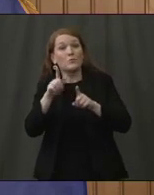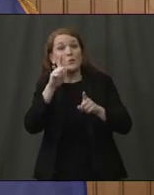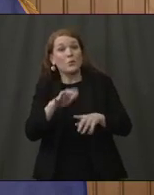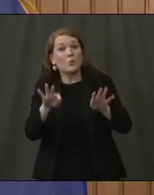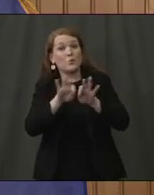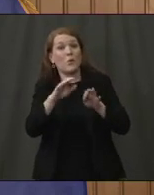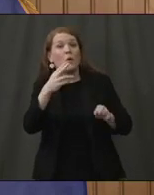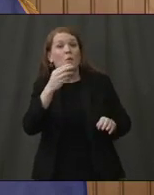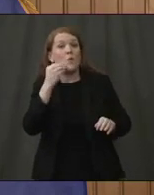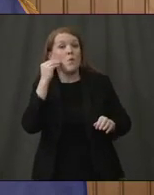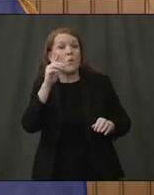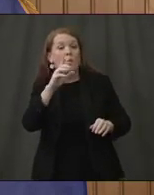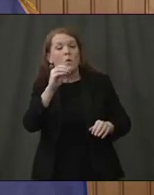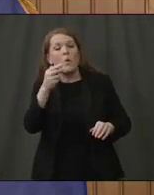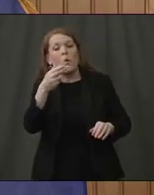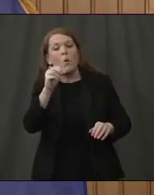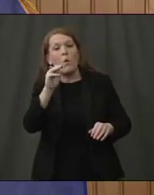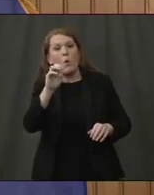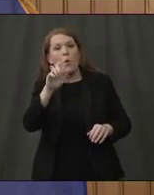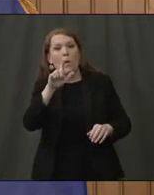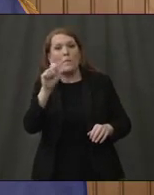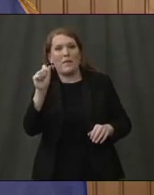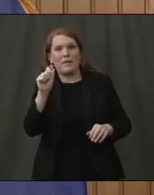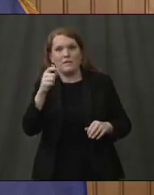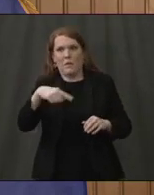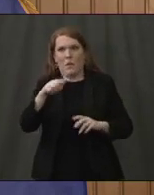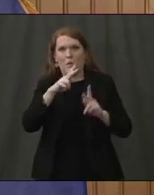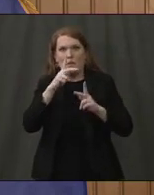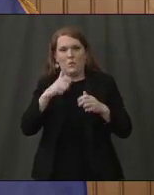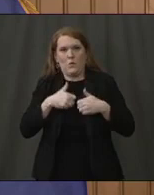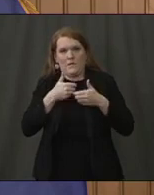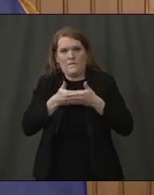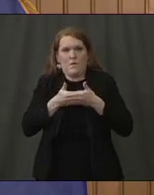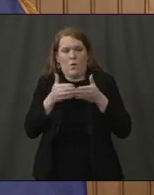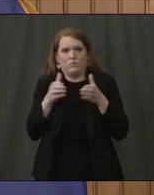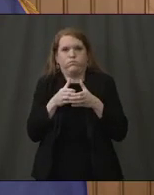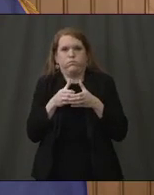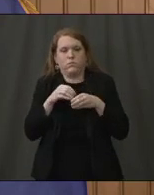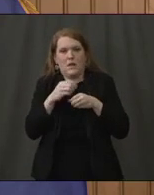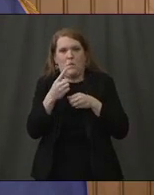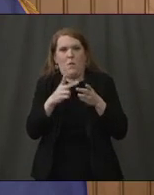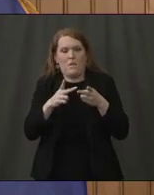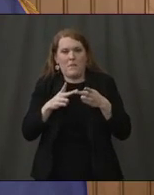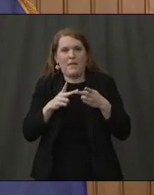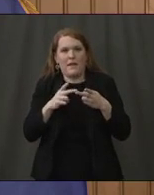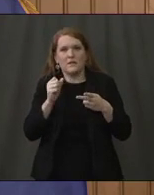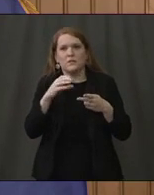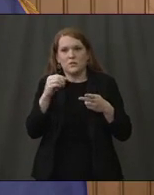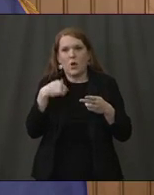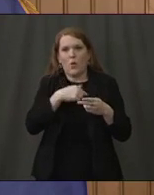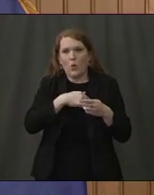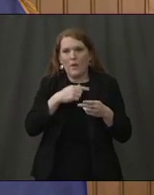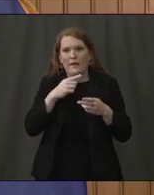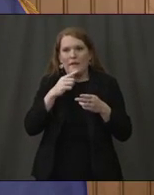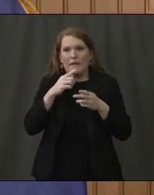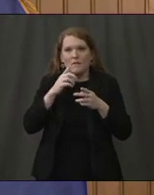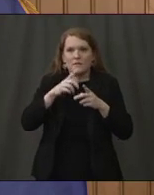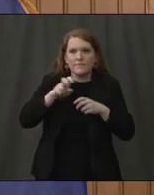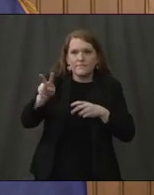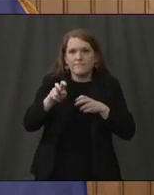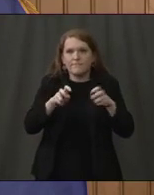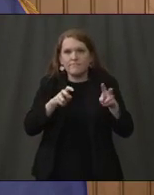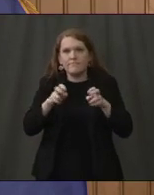where we got to be able to quarantine out those who have tested or contact somebody who is COVID positive and get